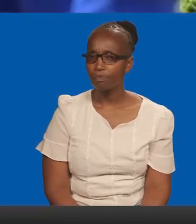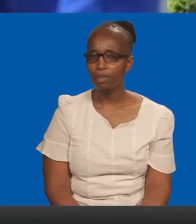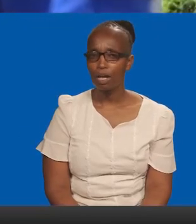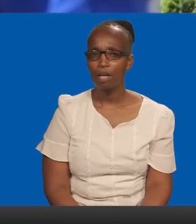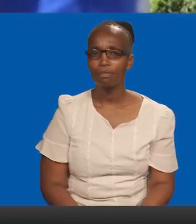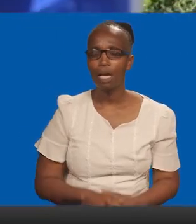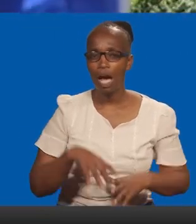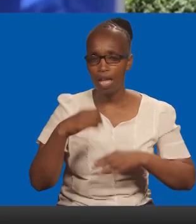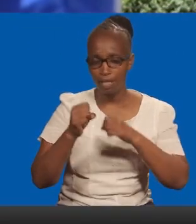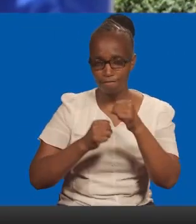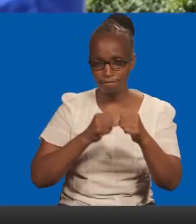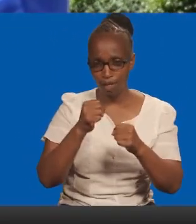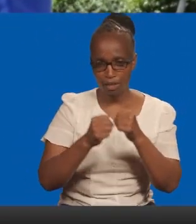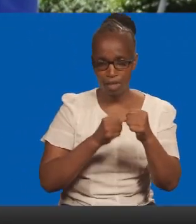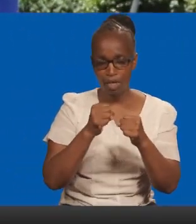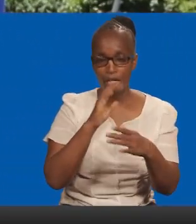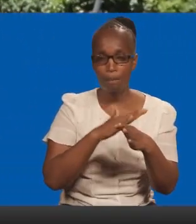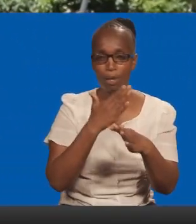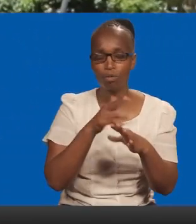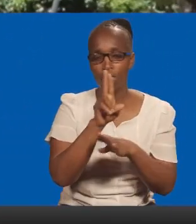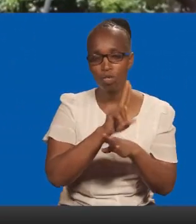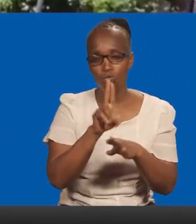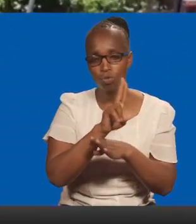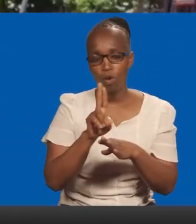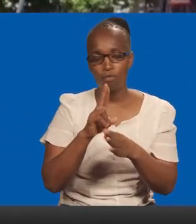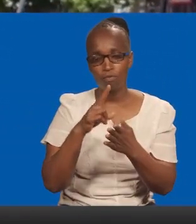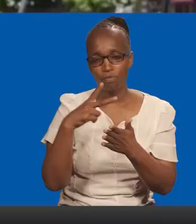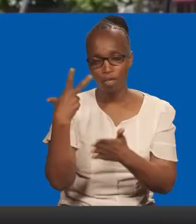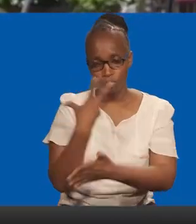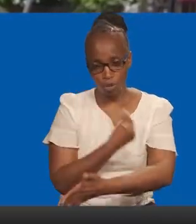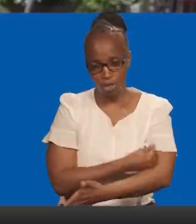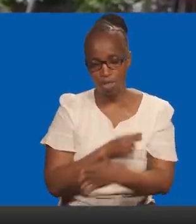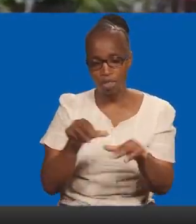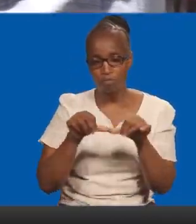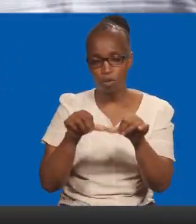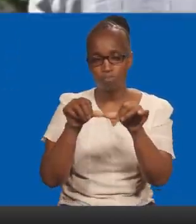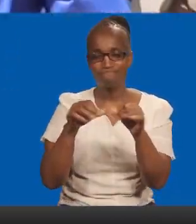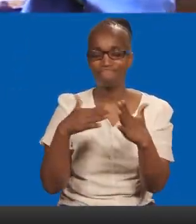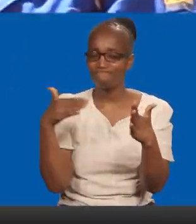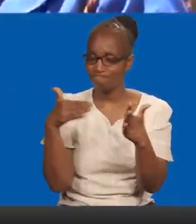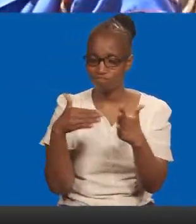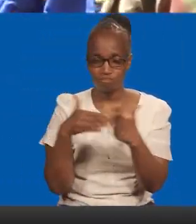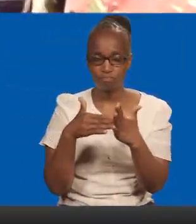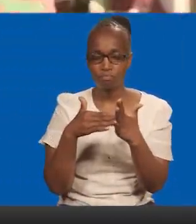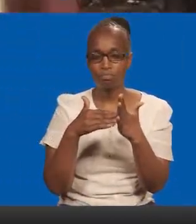Vita dhidi ya pombe haramu na dawa za kulevya zikiendelea kupigiwa pondo nchini.